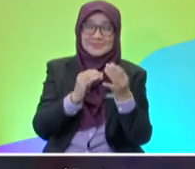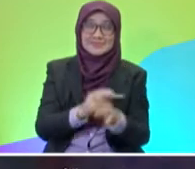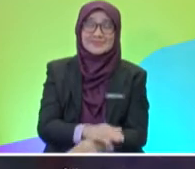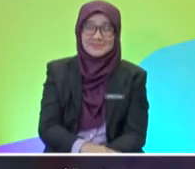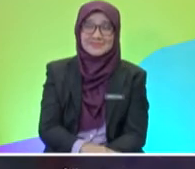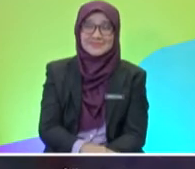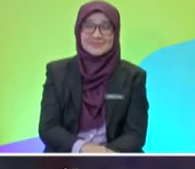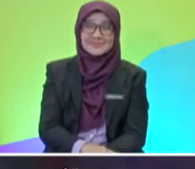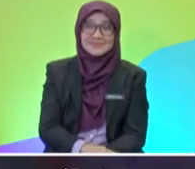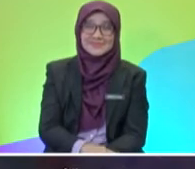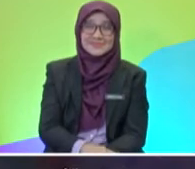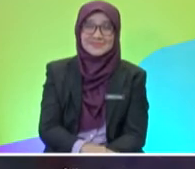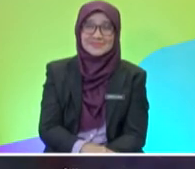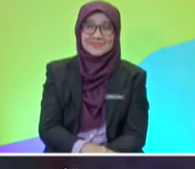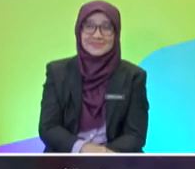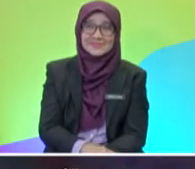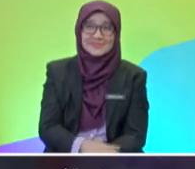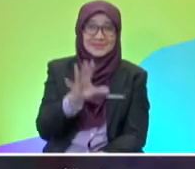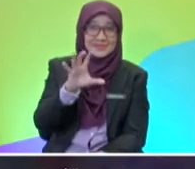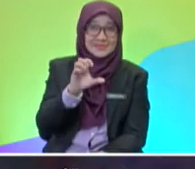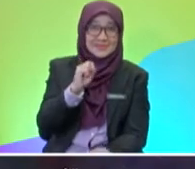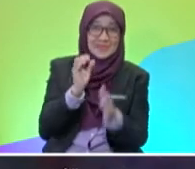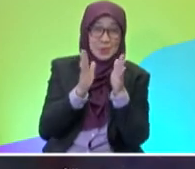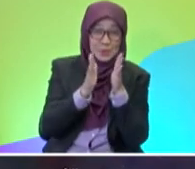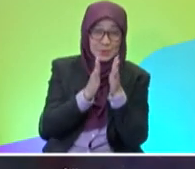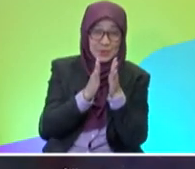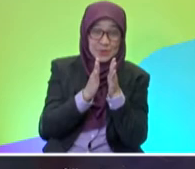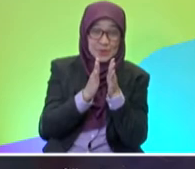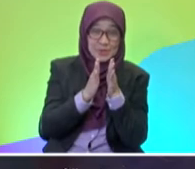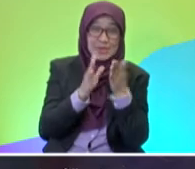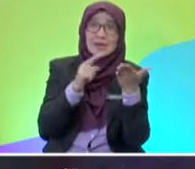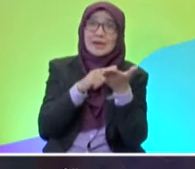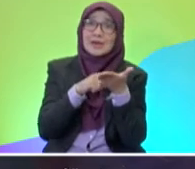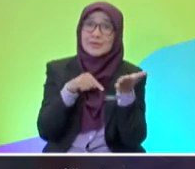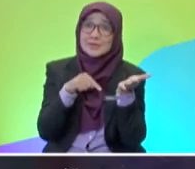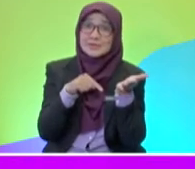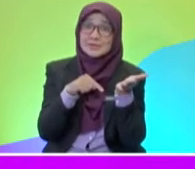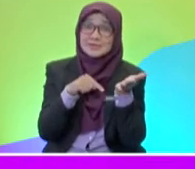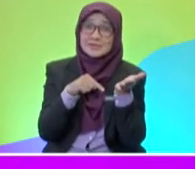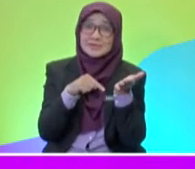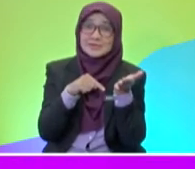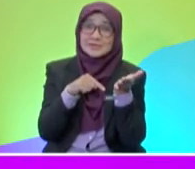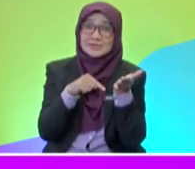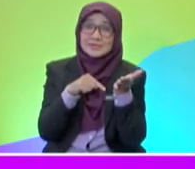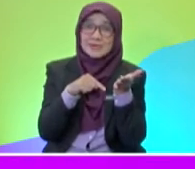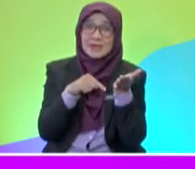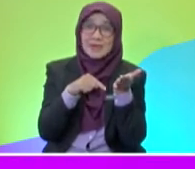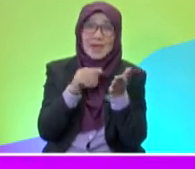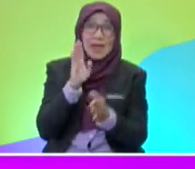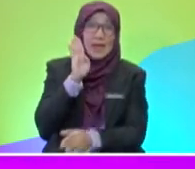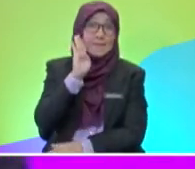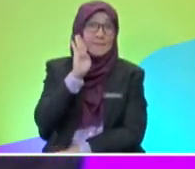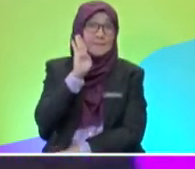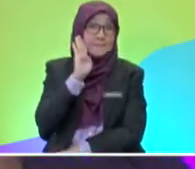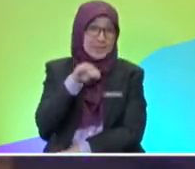one there. Okay, I'm going to take the small one. That is the baby one. That's a little one. Yes. What is this, Teacher Rahma? This is called a bee. It's a